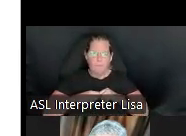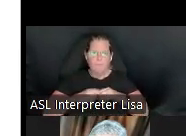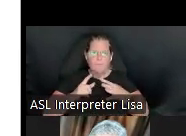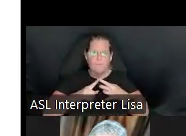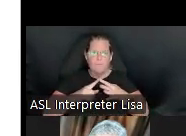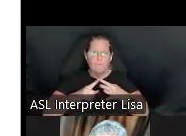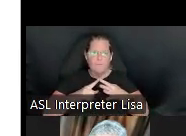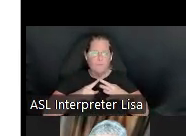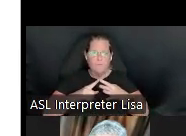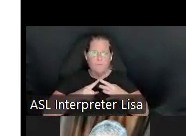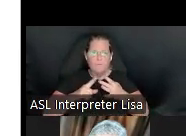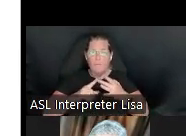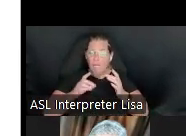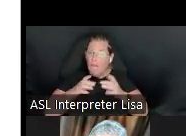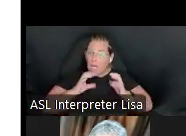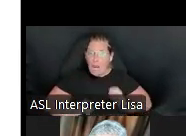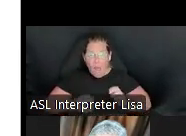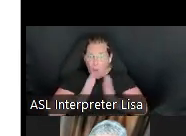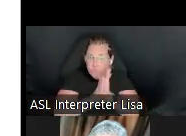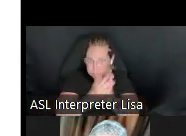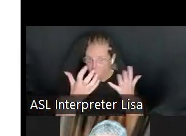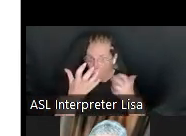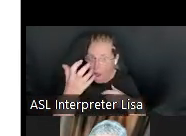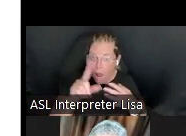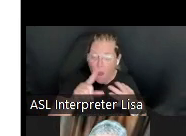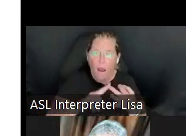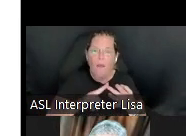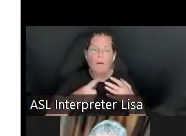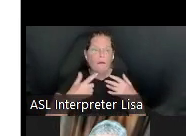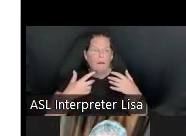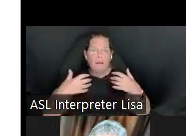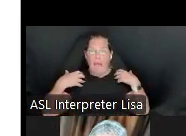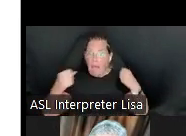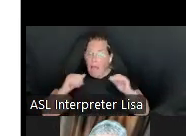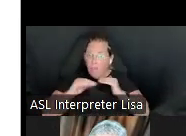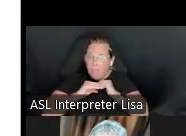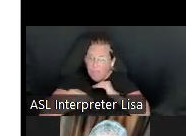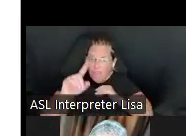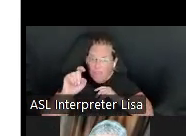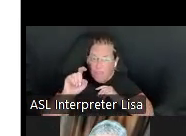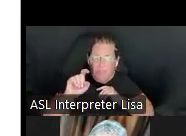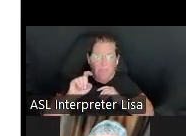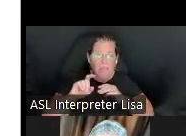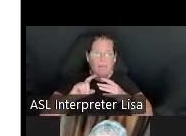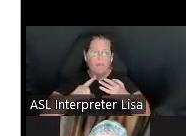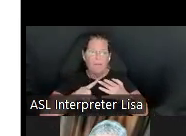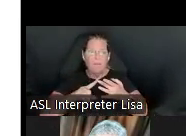client motivated to work? Is their health stable? Are there lingering symptoms?